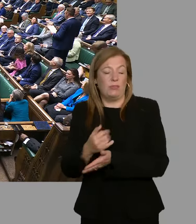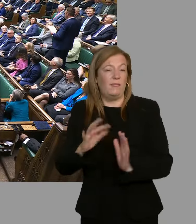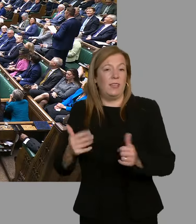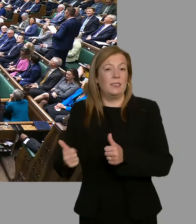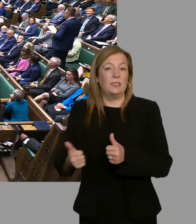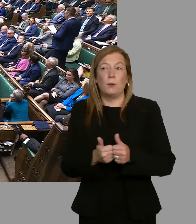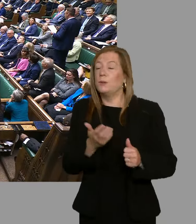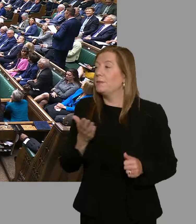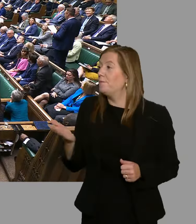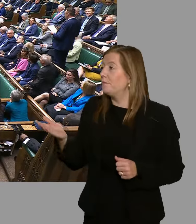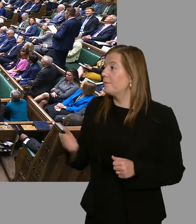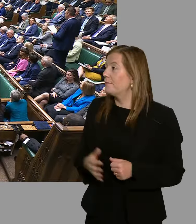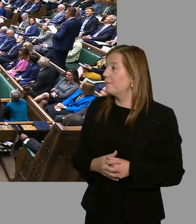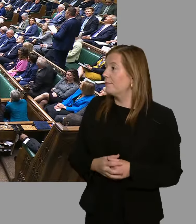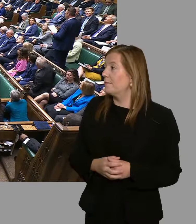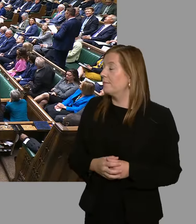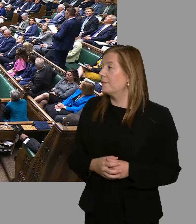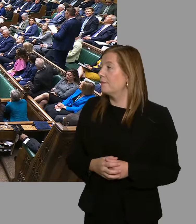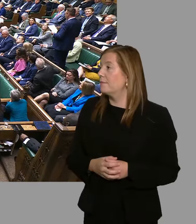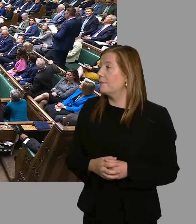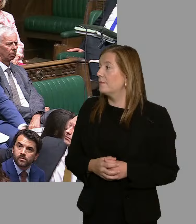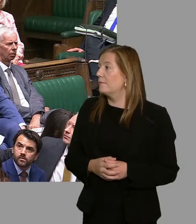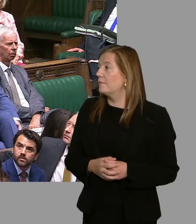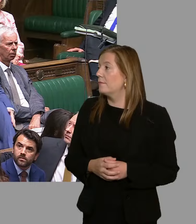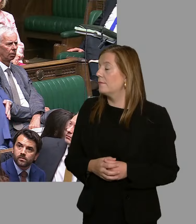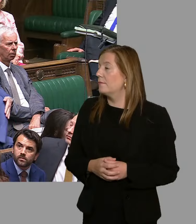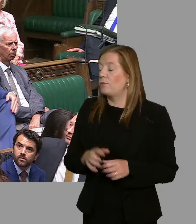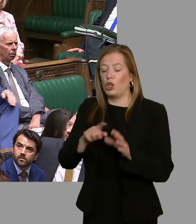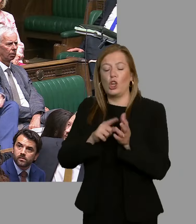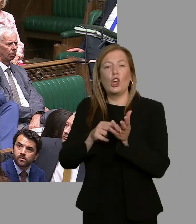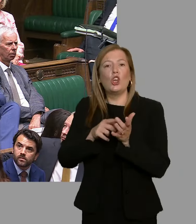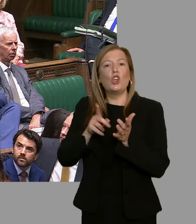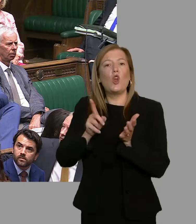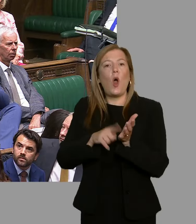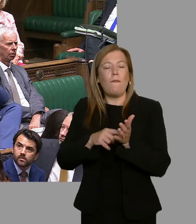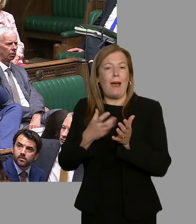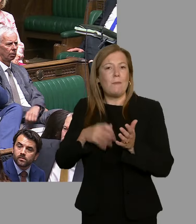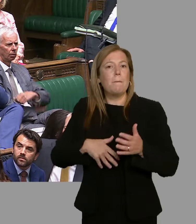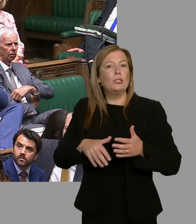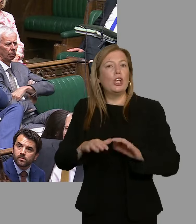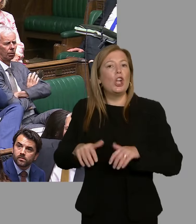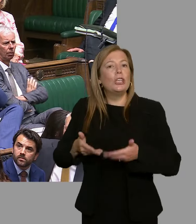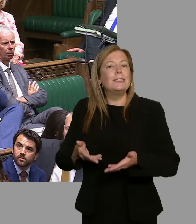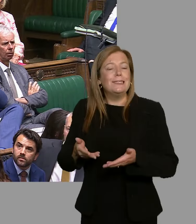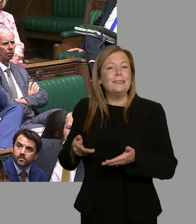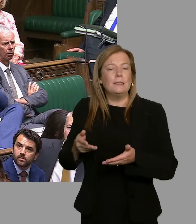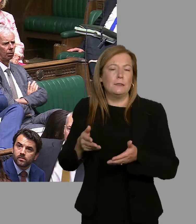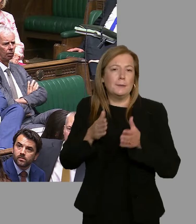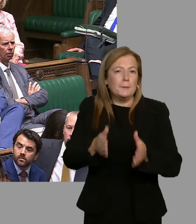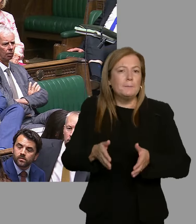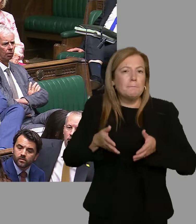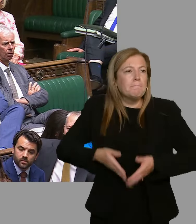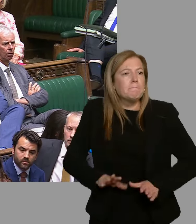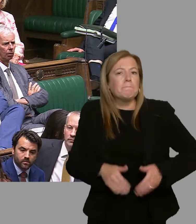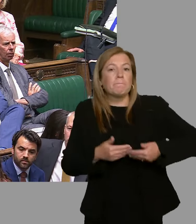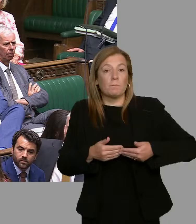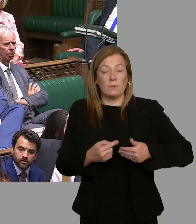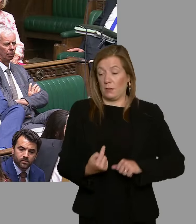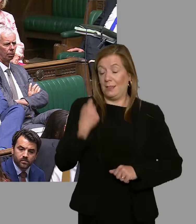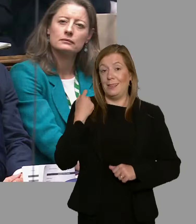services in Yeovil are due to shut on Monday after a deeply flawed CQC inspection in January and be moved to Musgrove Park Hospital